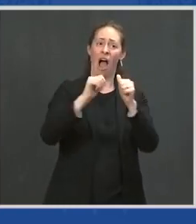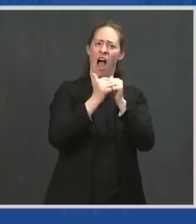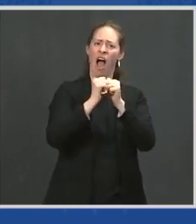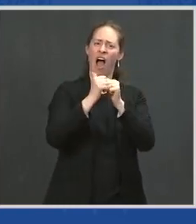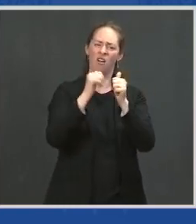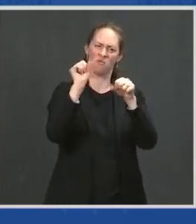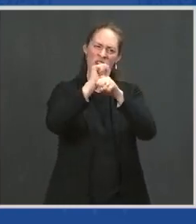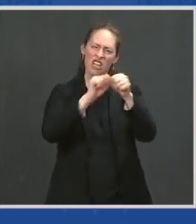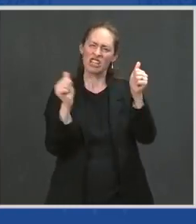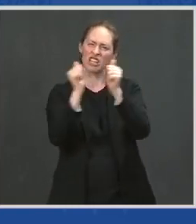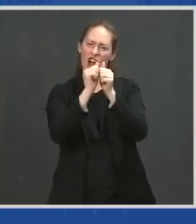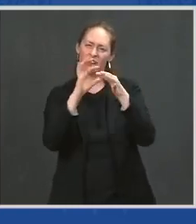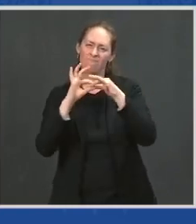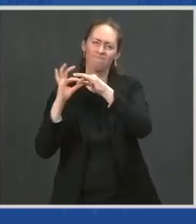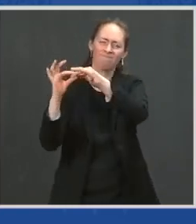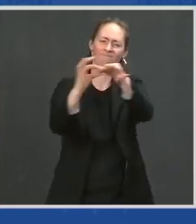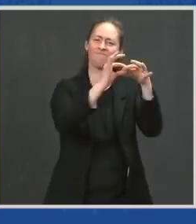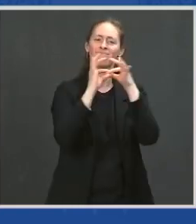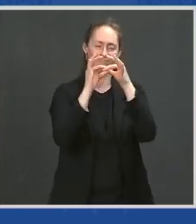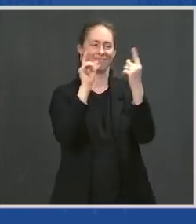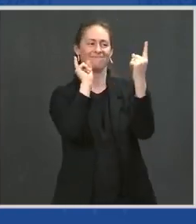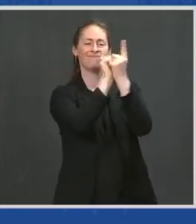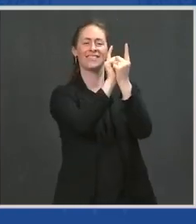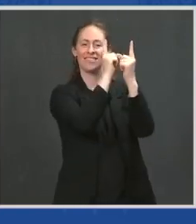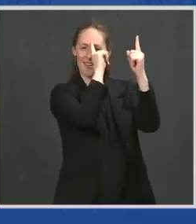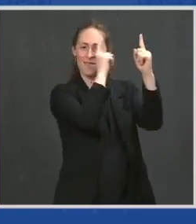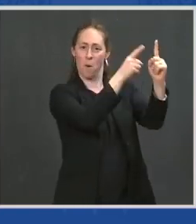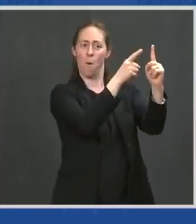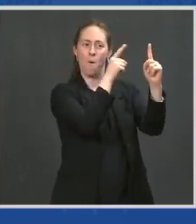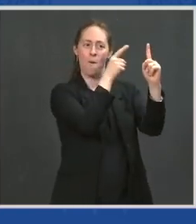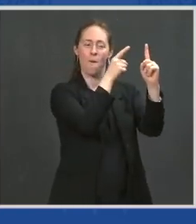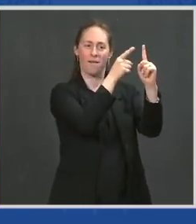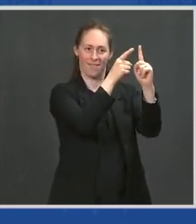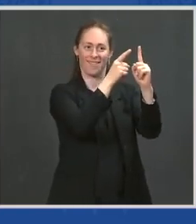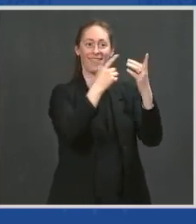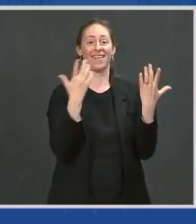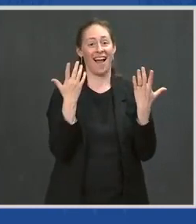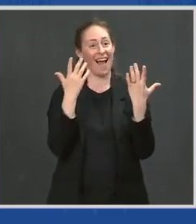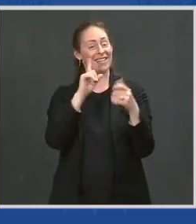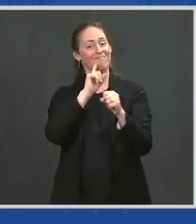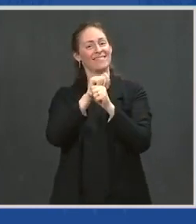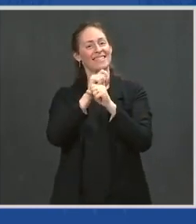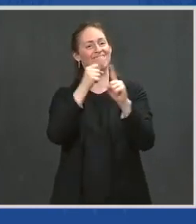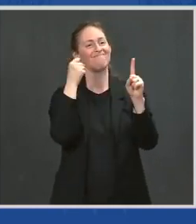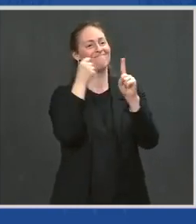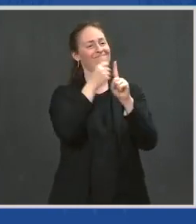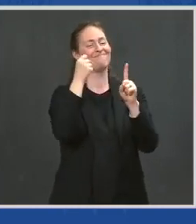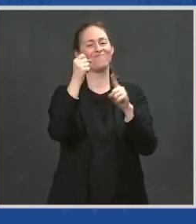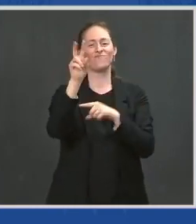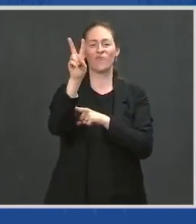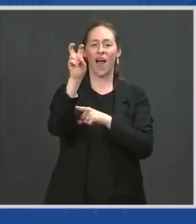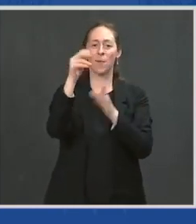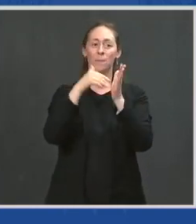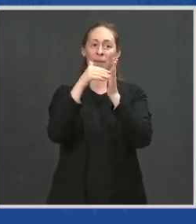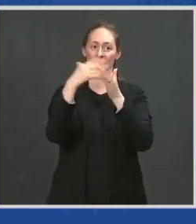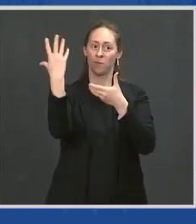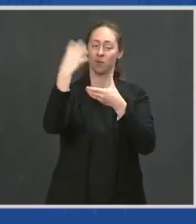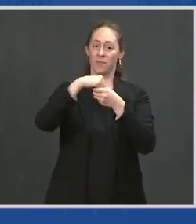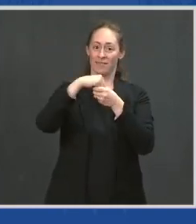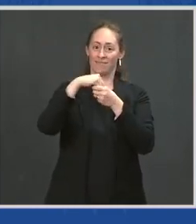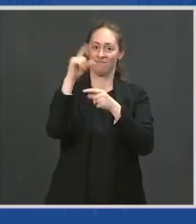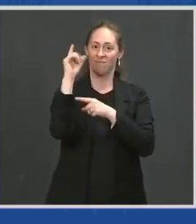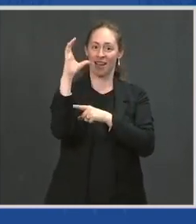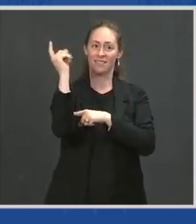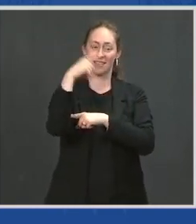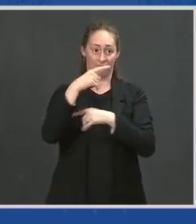goal. Now that we've reached this milestone, we're entering a new phase of our vaccination effort. As of Monday,